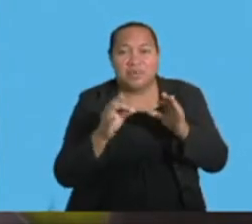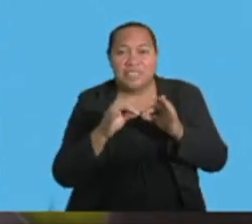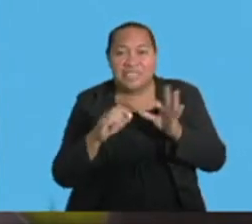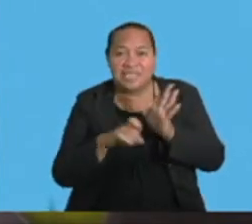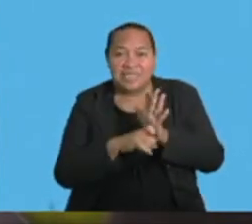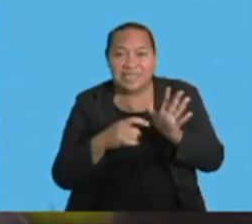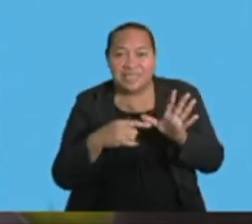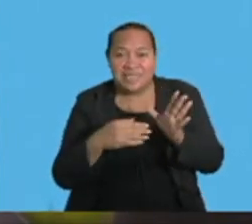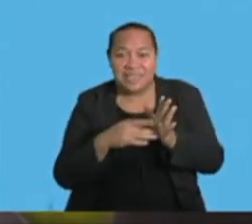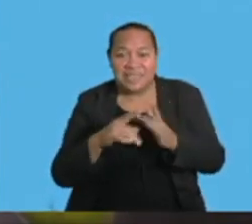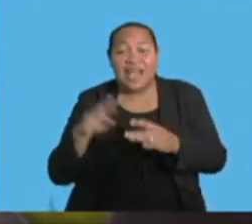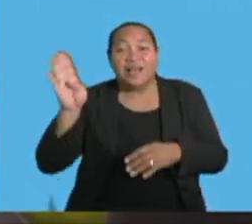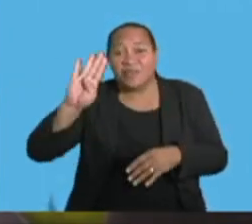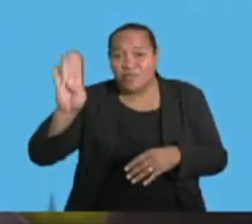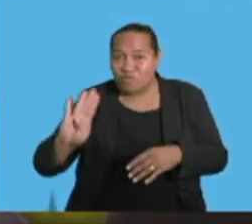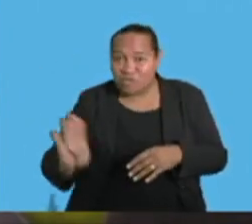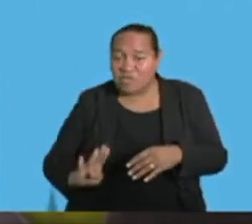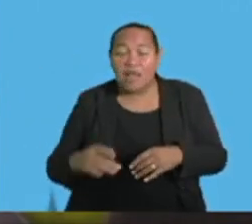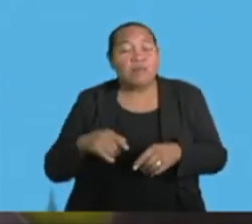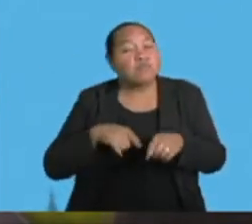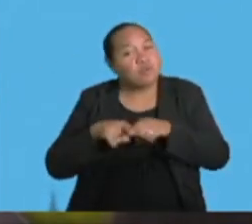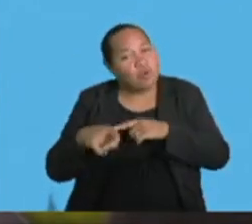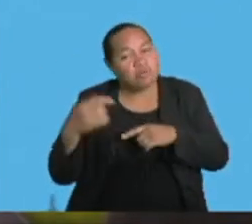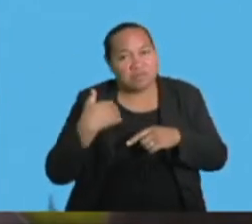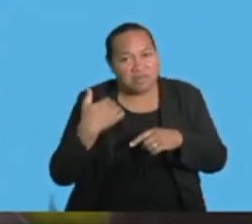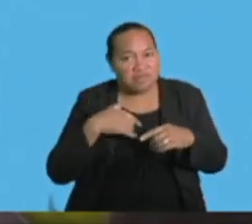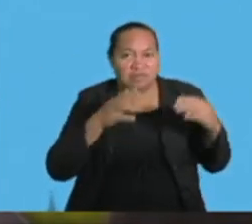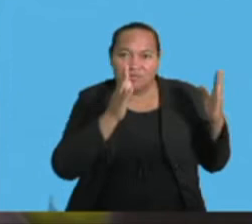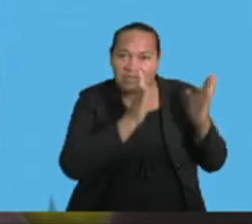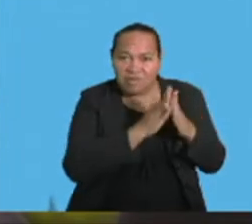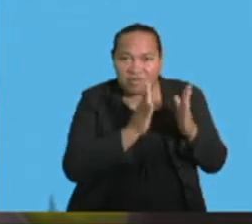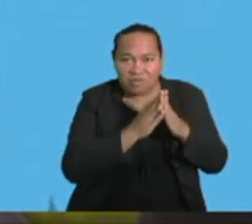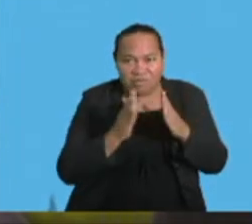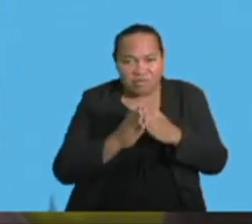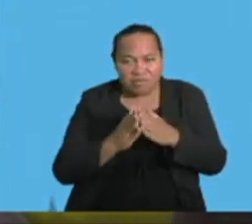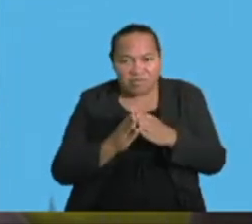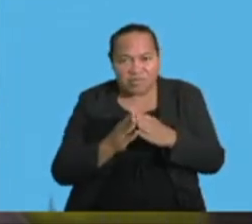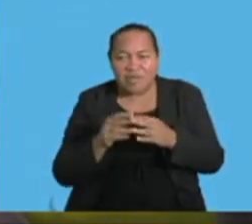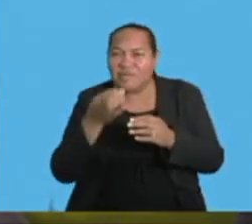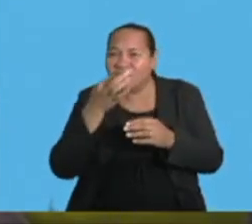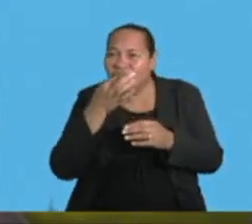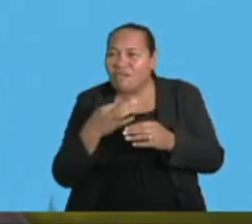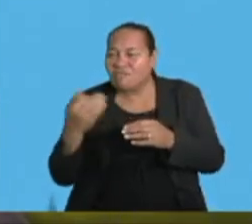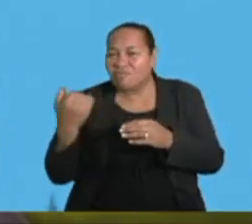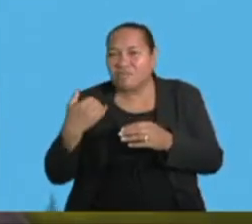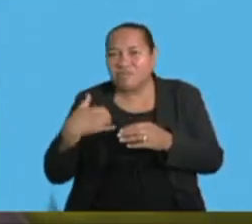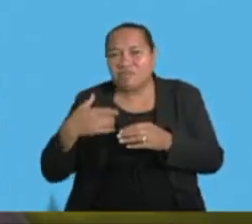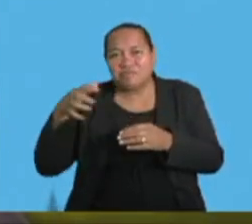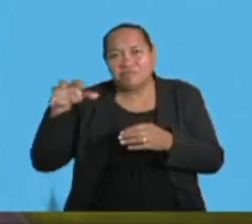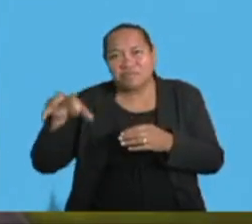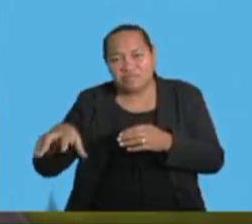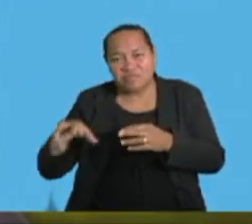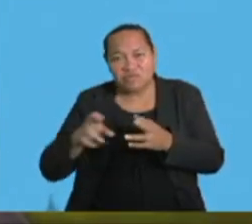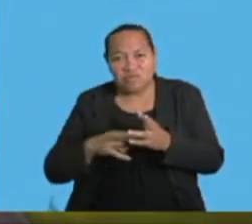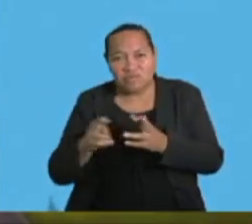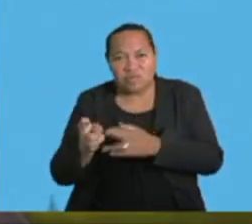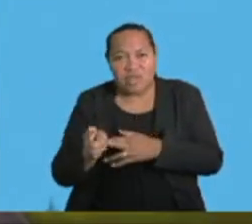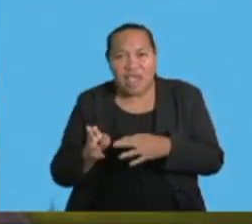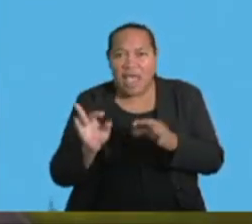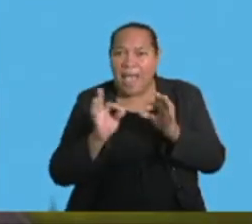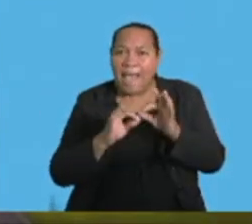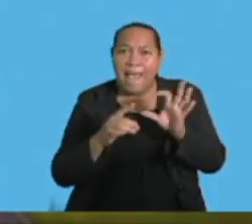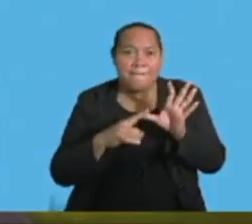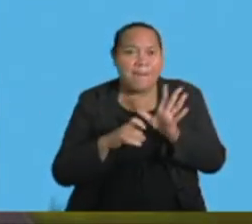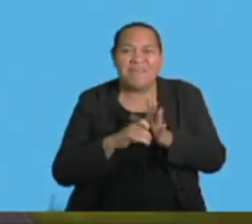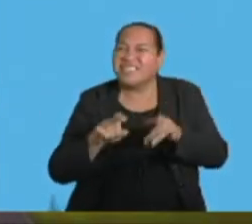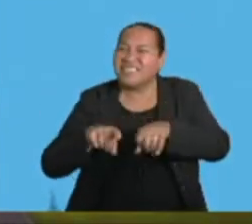the population actually live in the rural areas. A whopping 86.3% live in the urban areas. Barbados, 68.8%